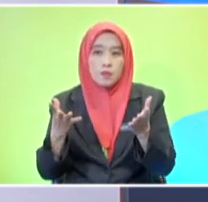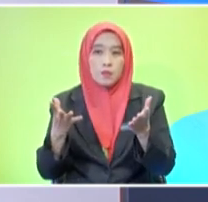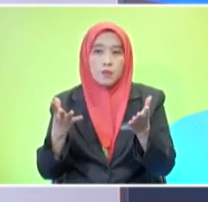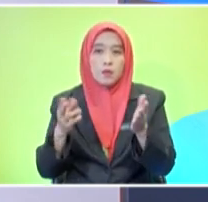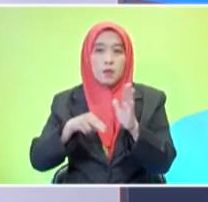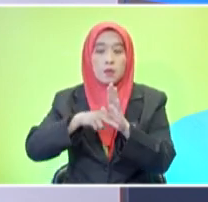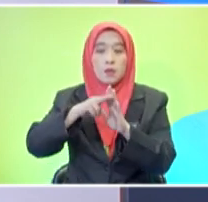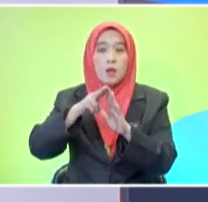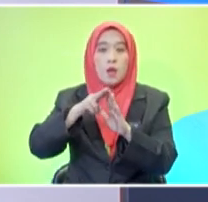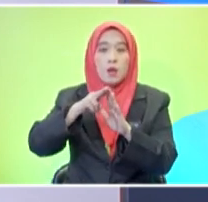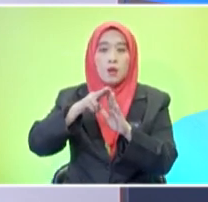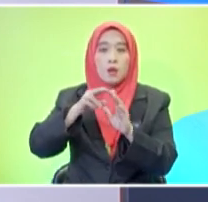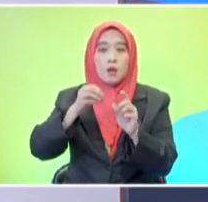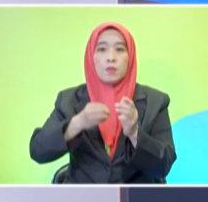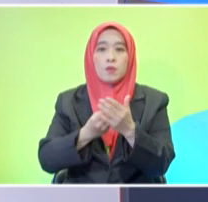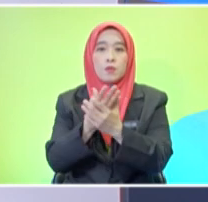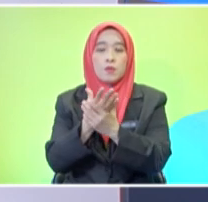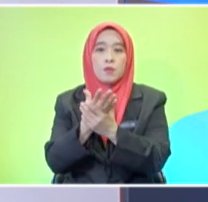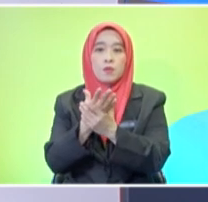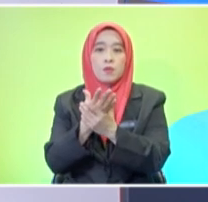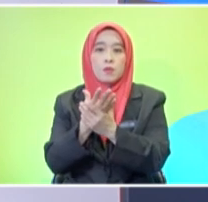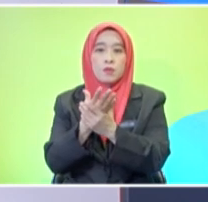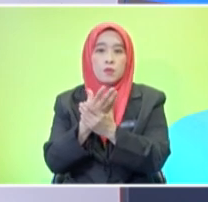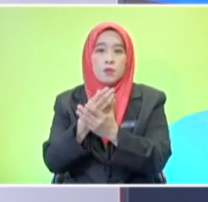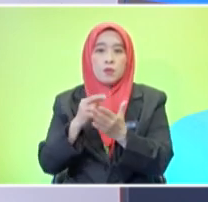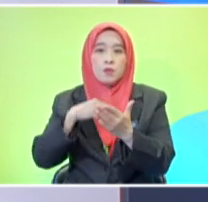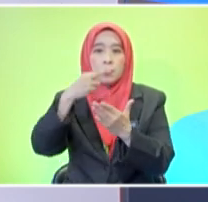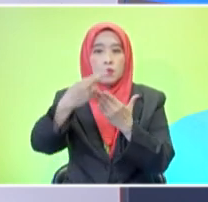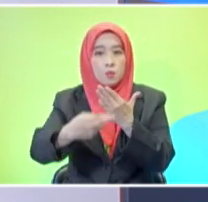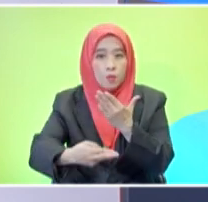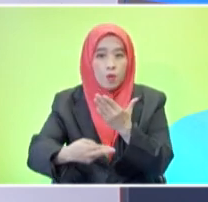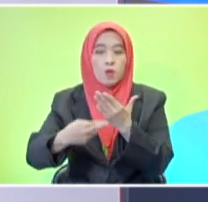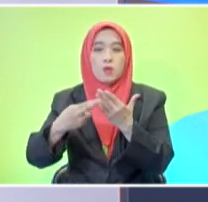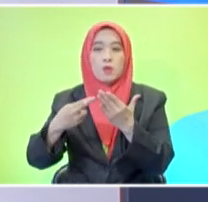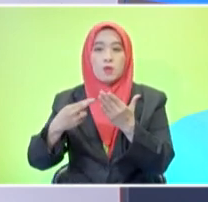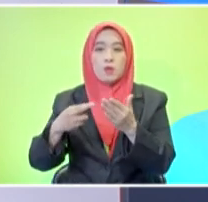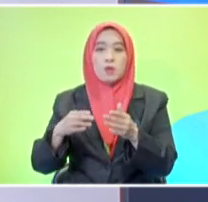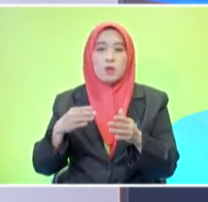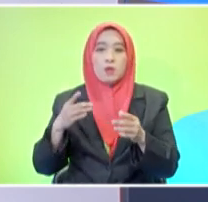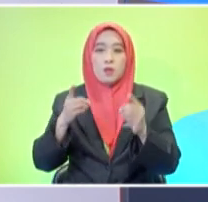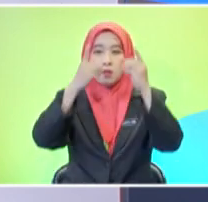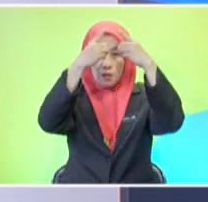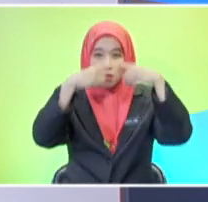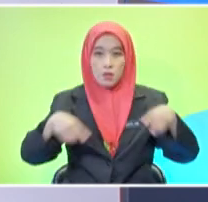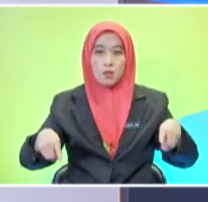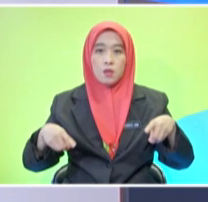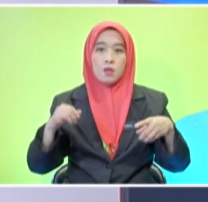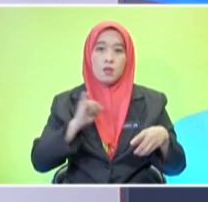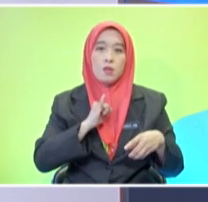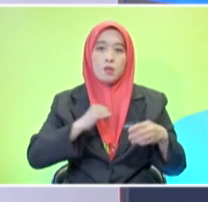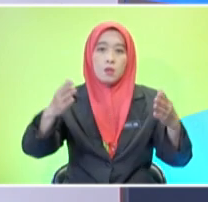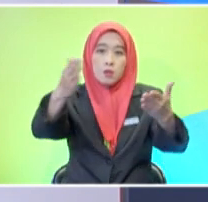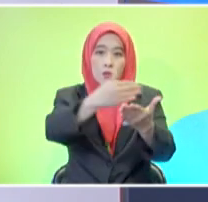height of the plants represent the responding variables. Okay, so based on the data that I have collected, it is shown